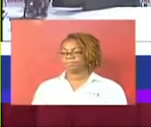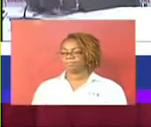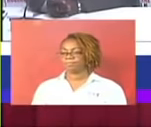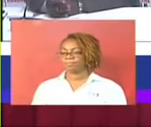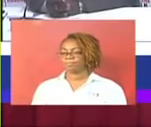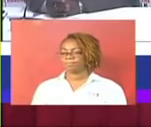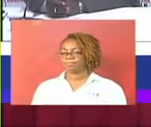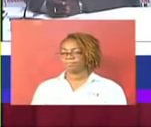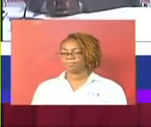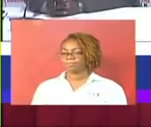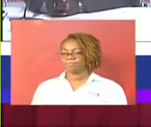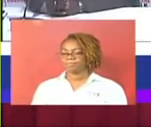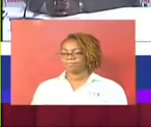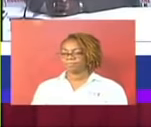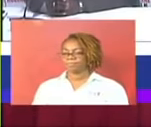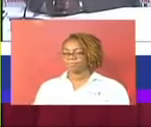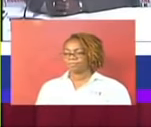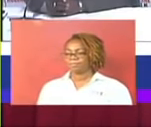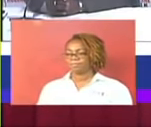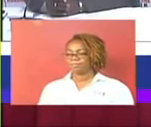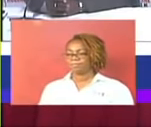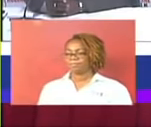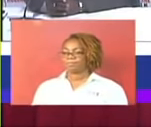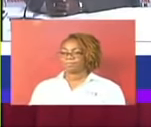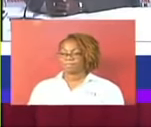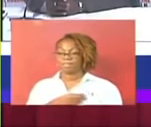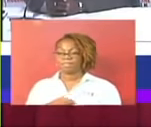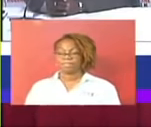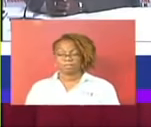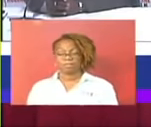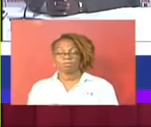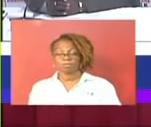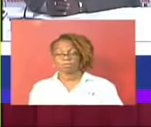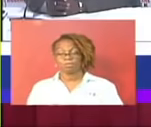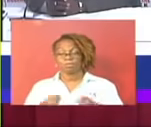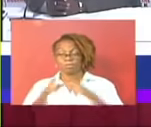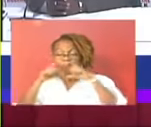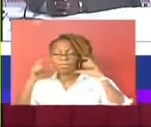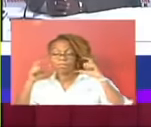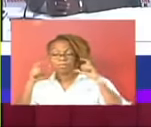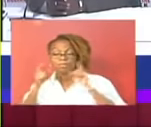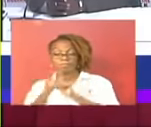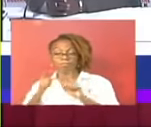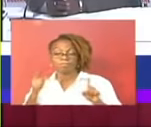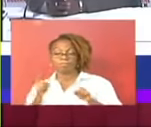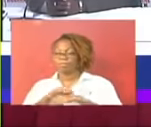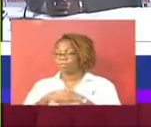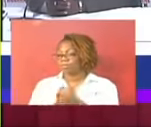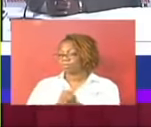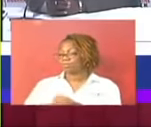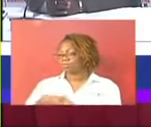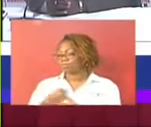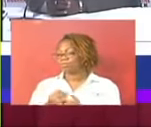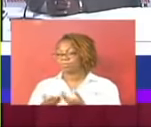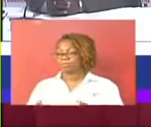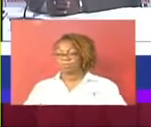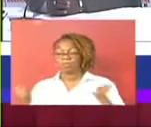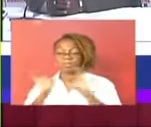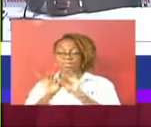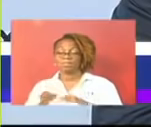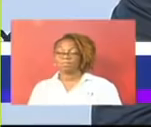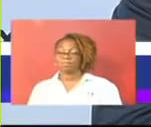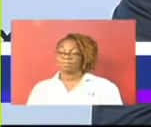And Dr. Hines, I'm sure that the 3 Ws would be best used at this time? And yes, and as we have been stating, and